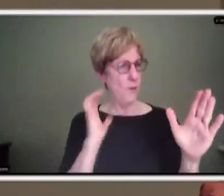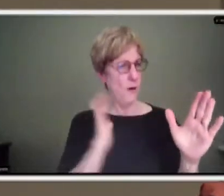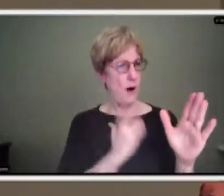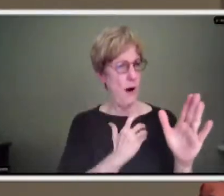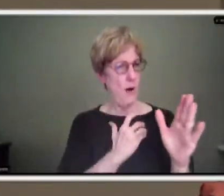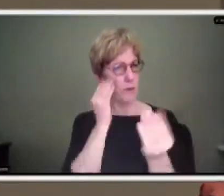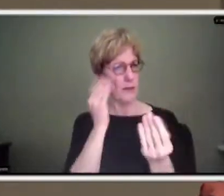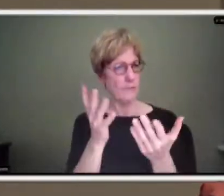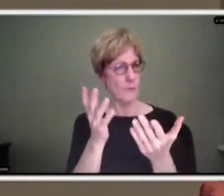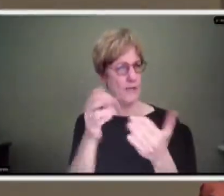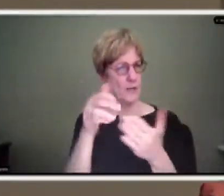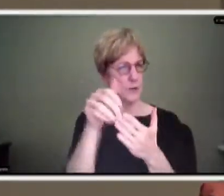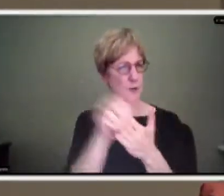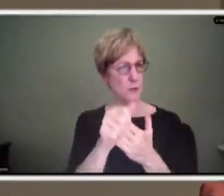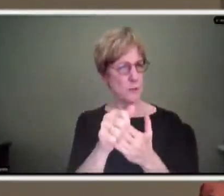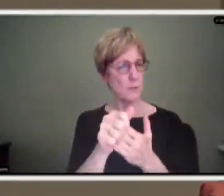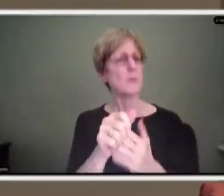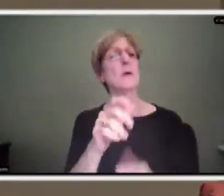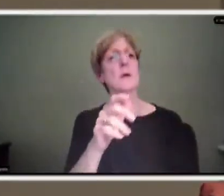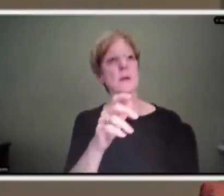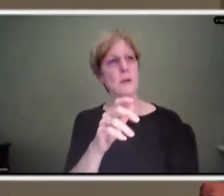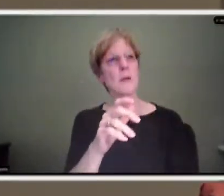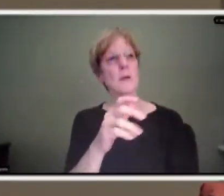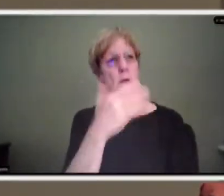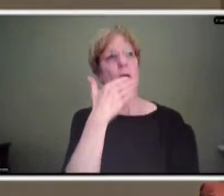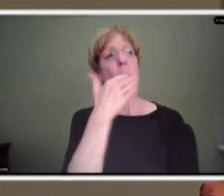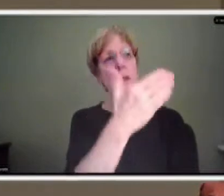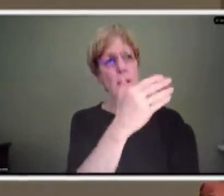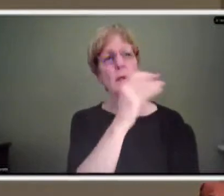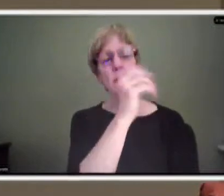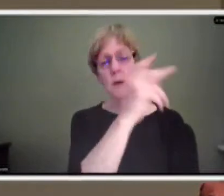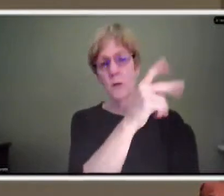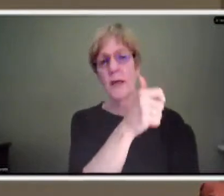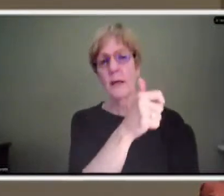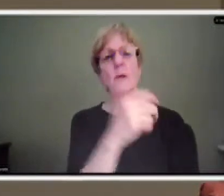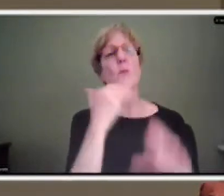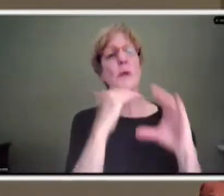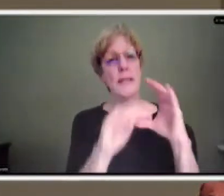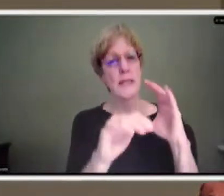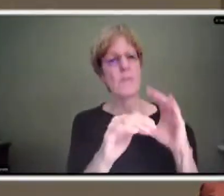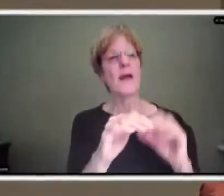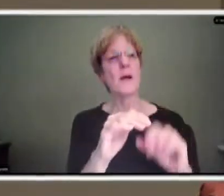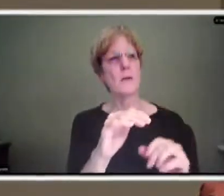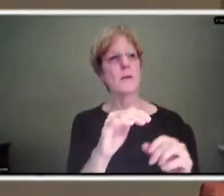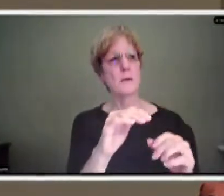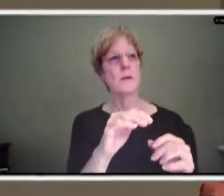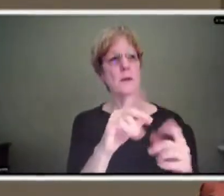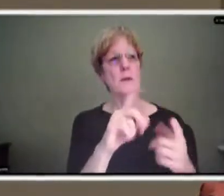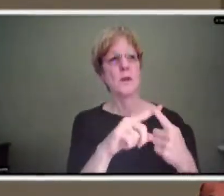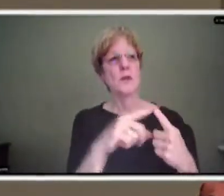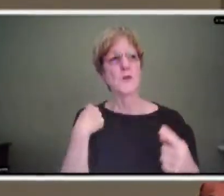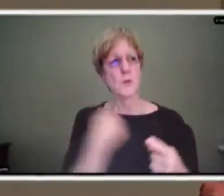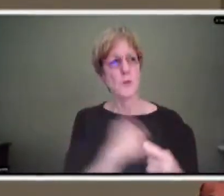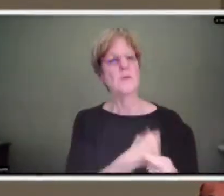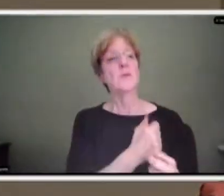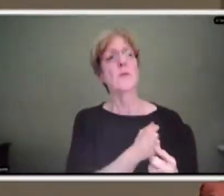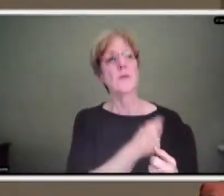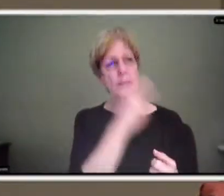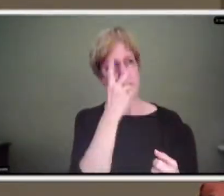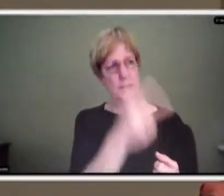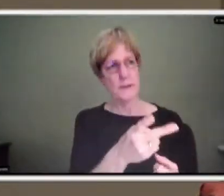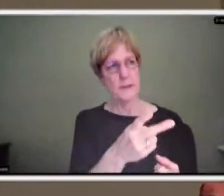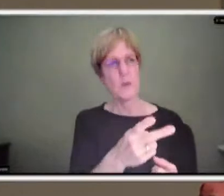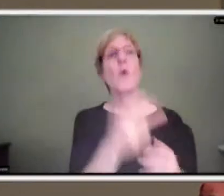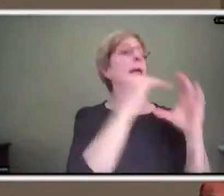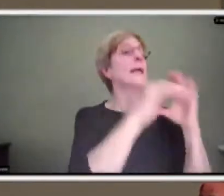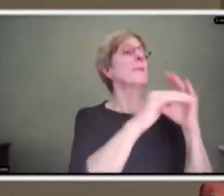there? Okay. Okay. Well, if you email that to council members, we'd love to see. Email it to the clerk. Email to the